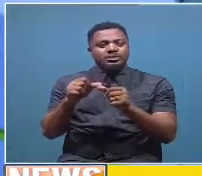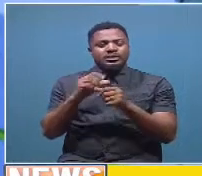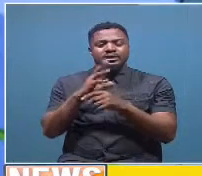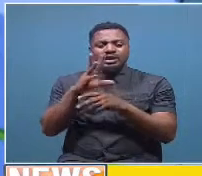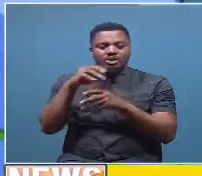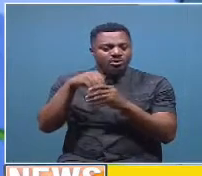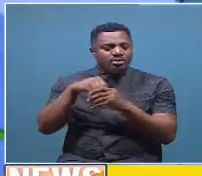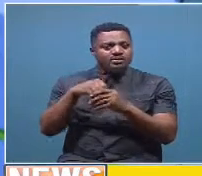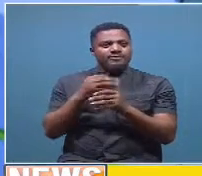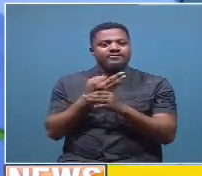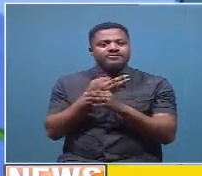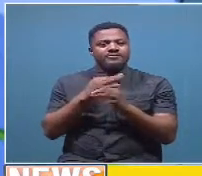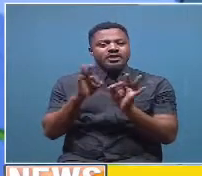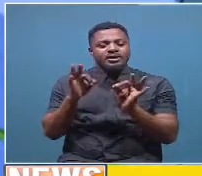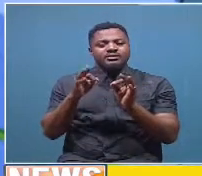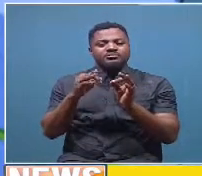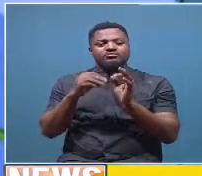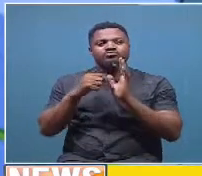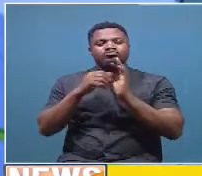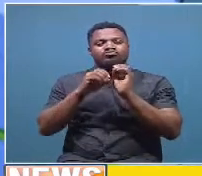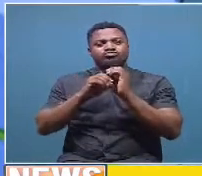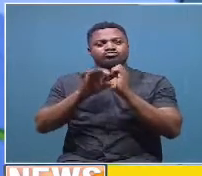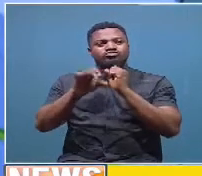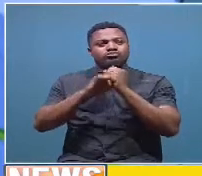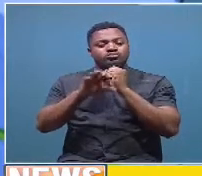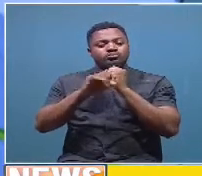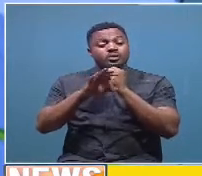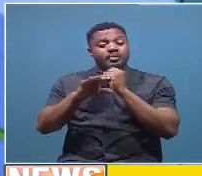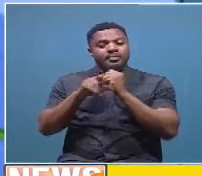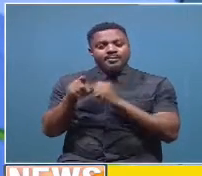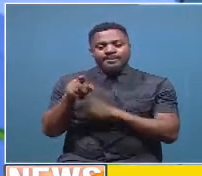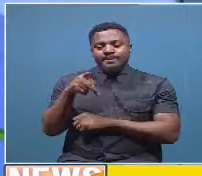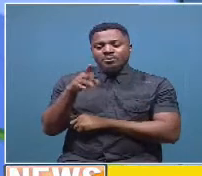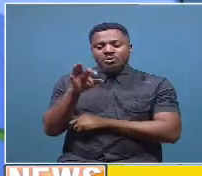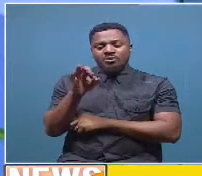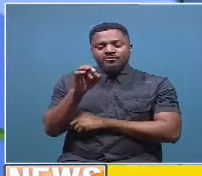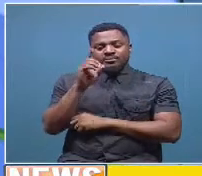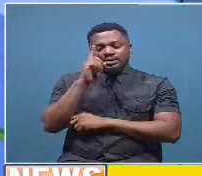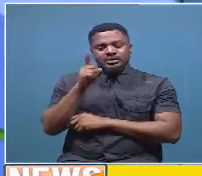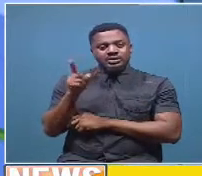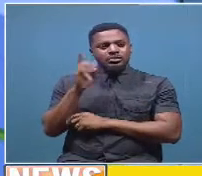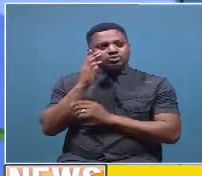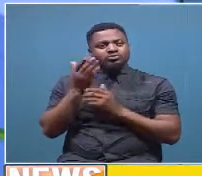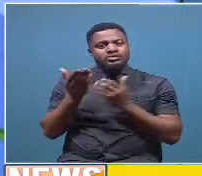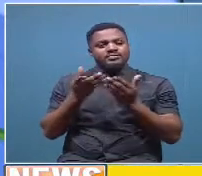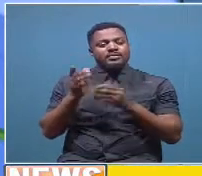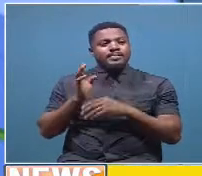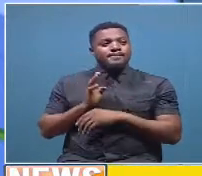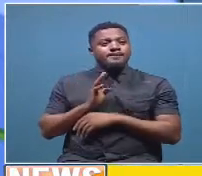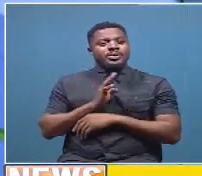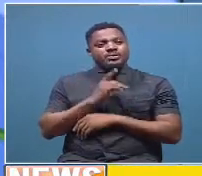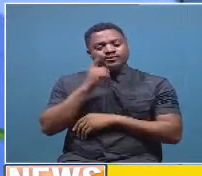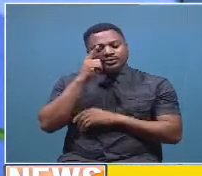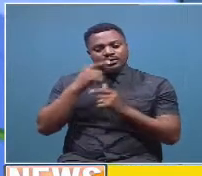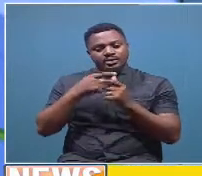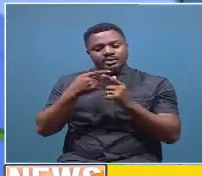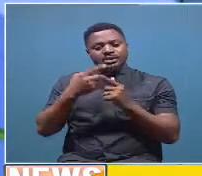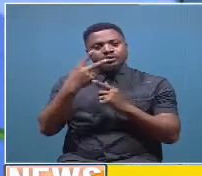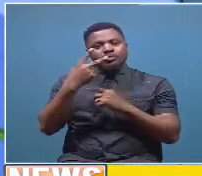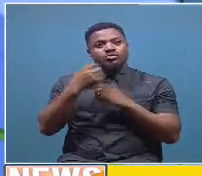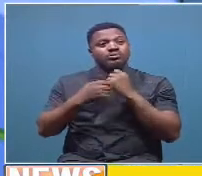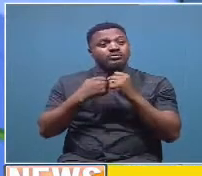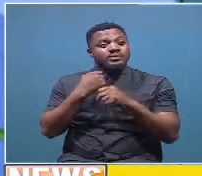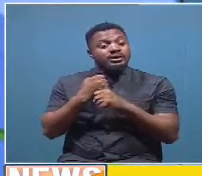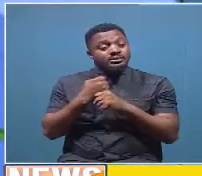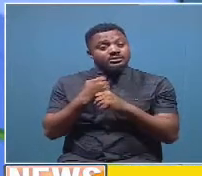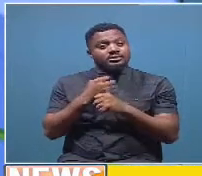exclusivity of free-to-air broadcasting. Professor Amin Al-Hassan will serve on the board for the next 2 years and